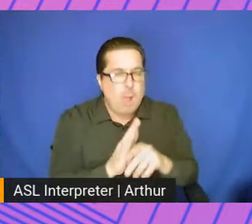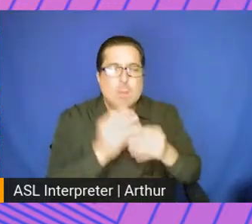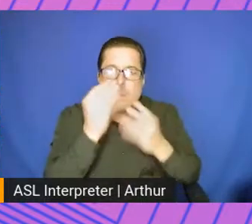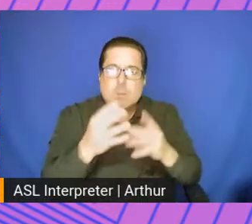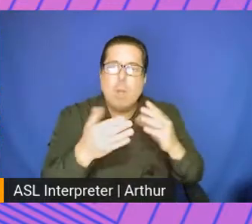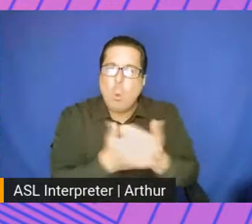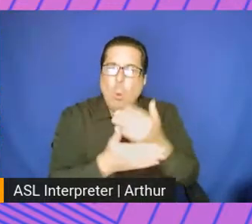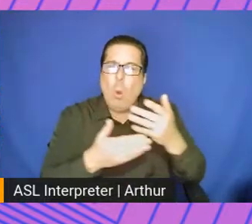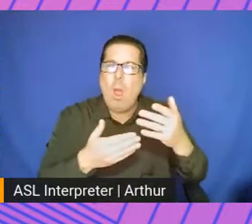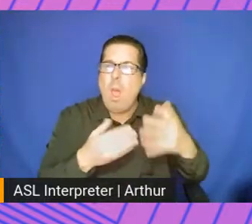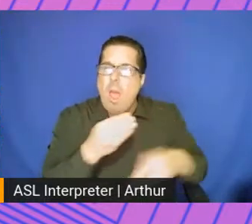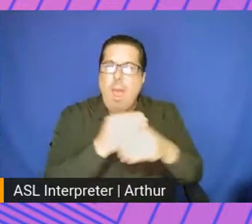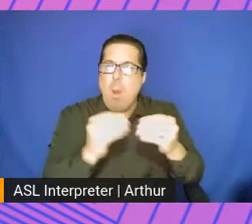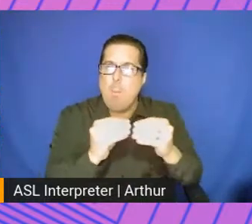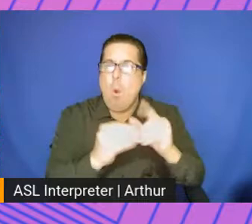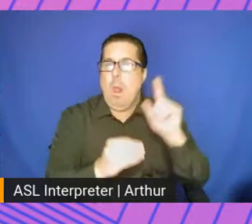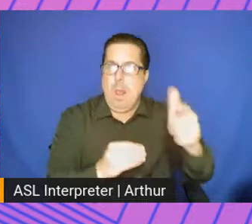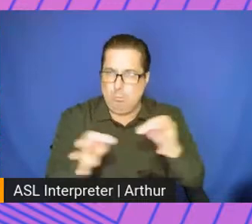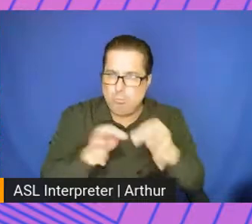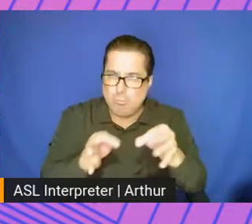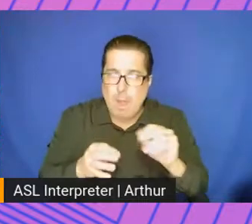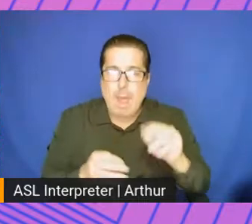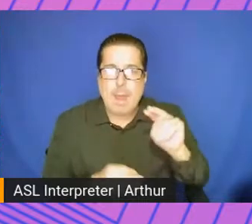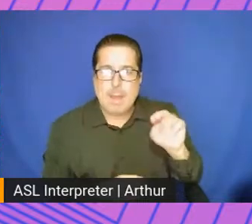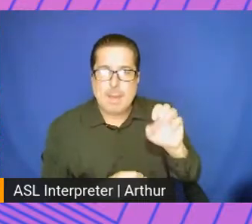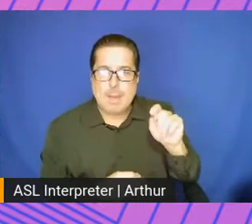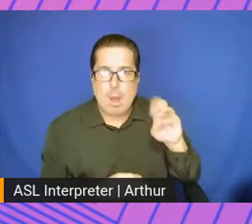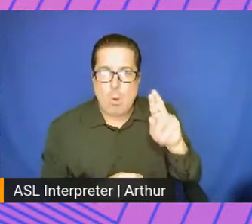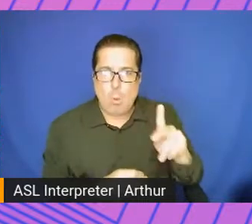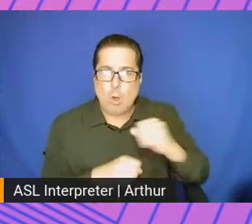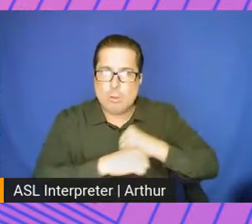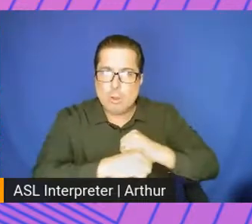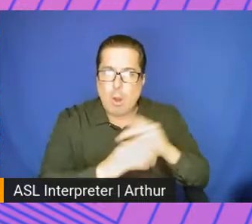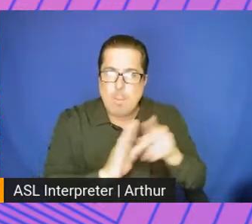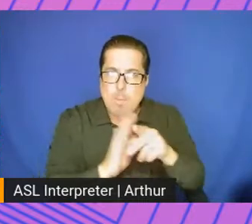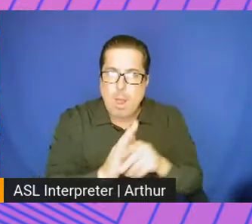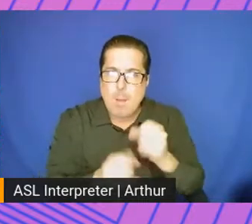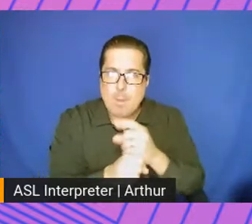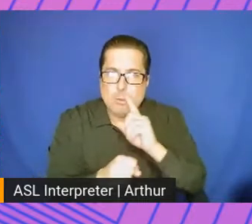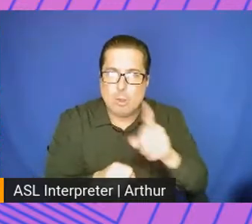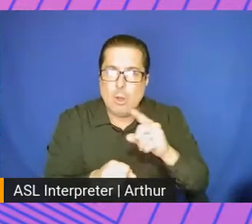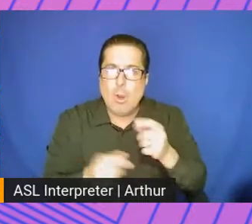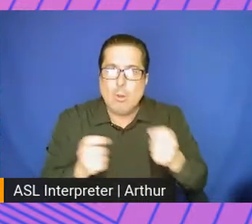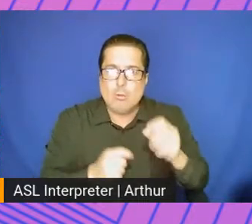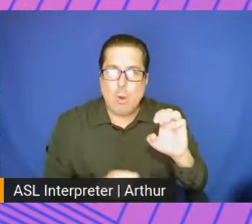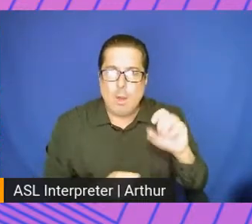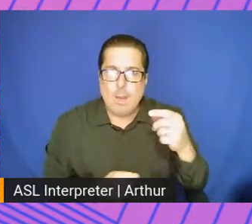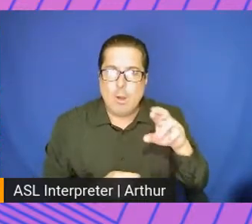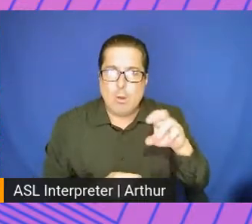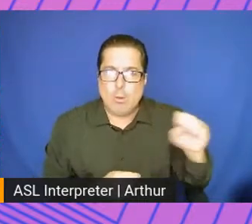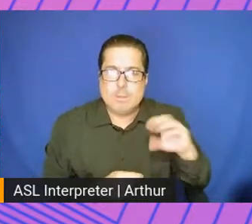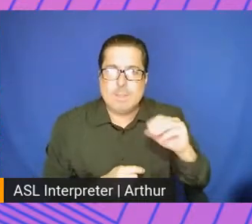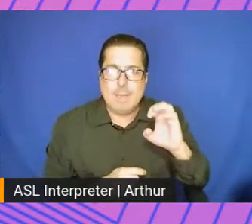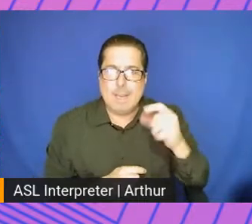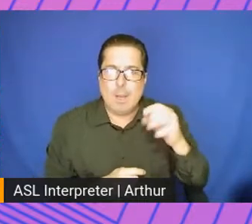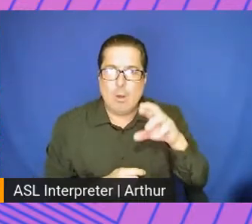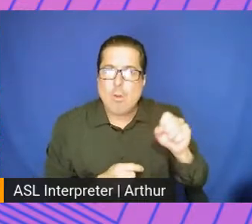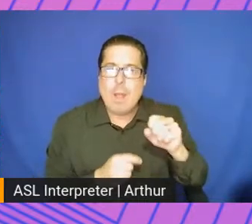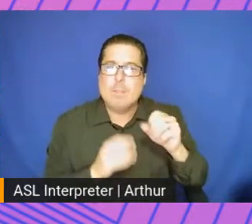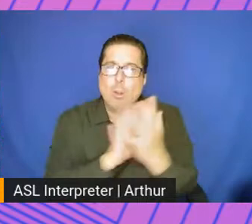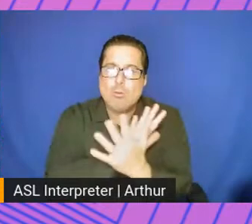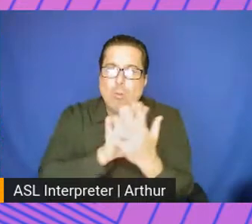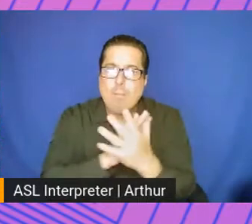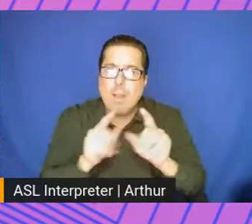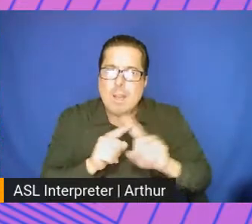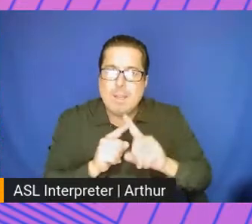and network security policies, which essentially allow you to be able to control the ingress and egress traffic for the different workloads that you